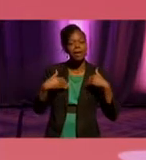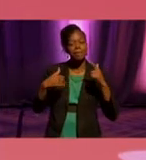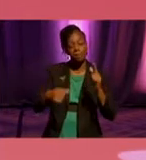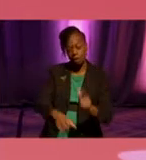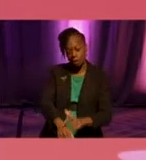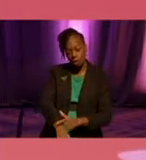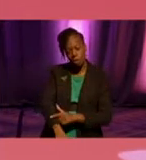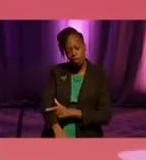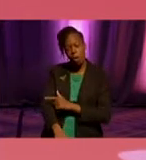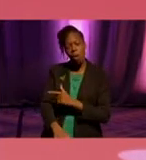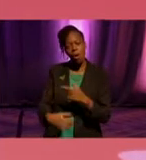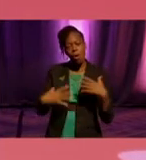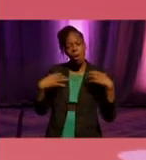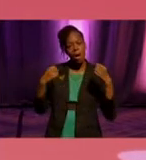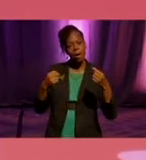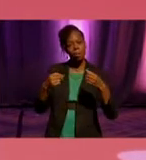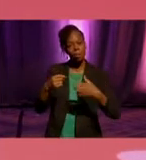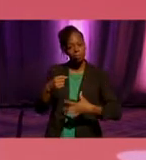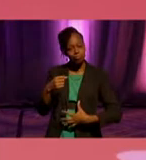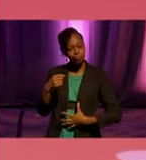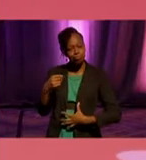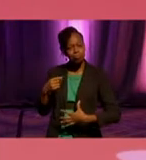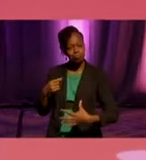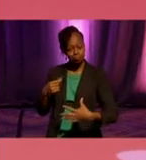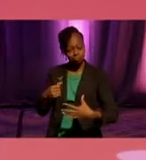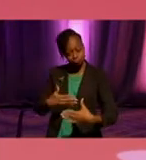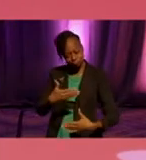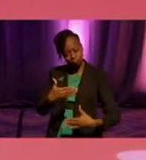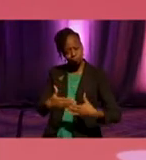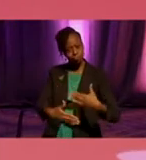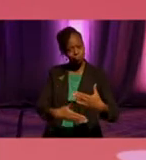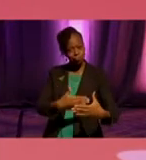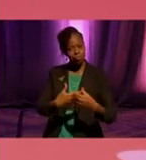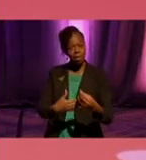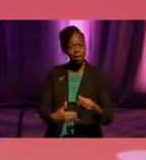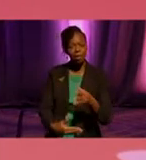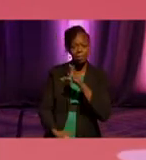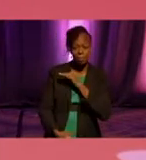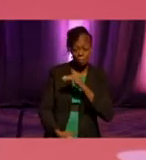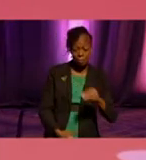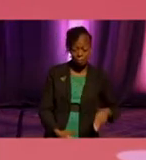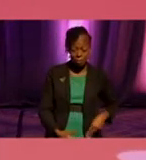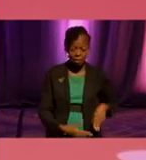healthy pregnancy. And Mayor Bowser referenced